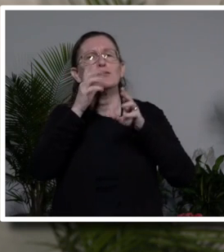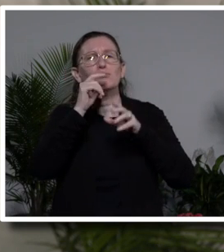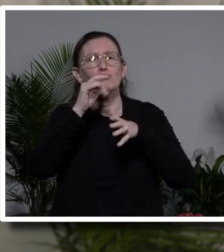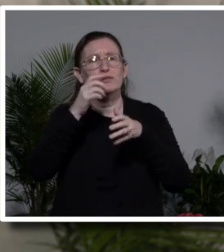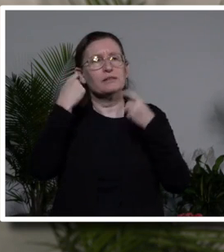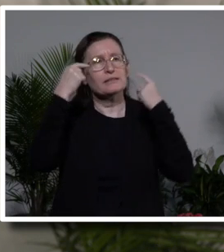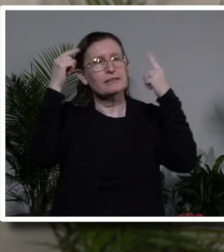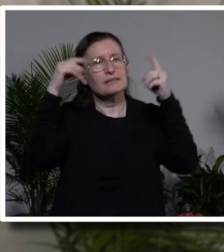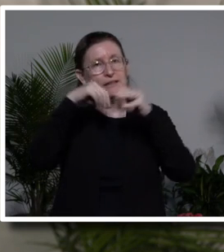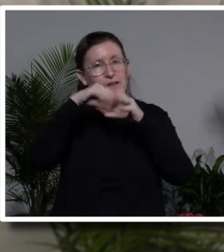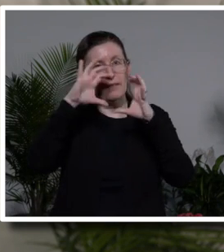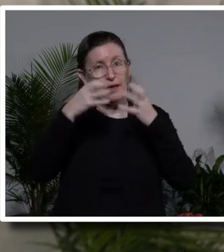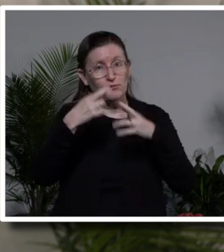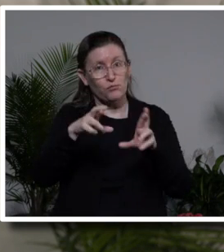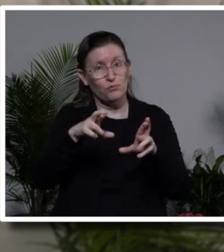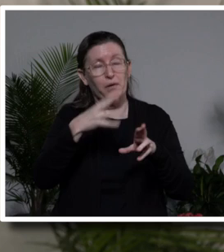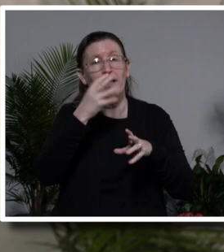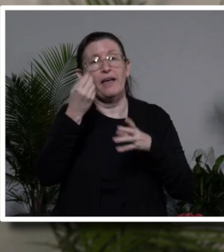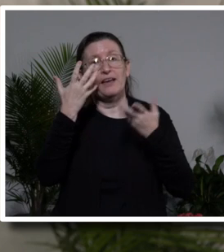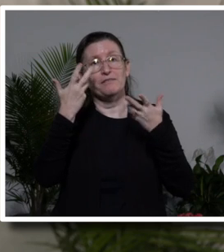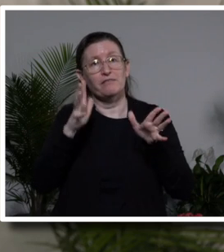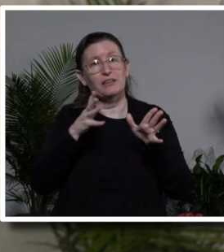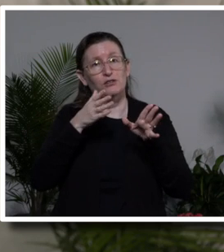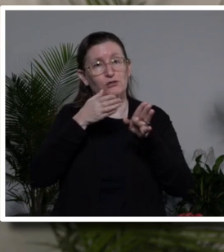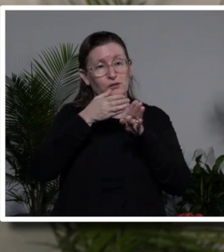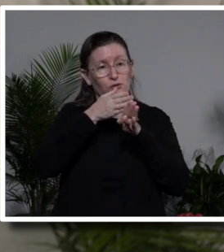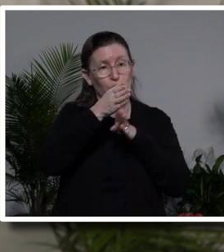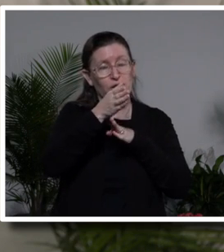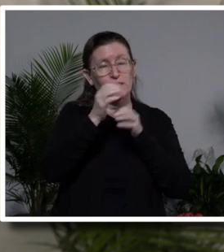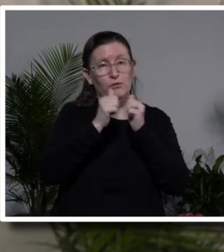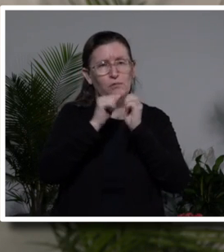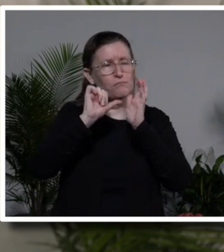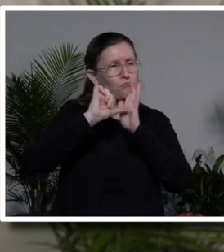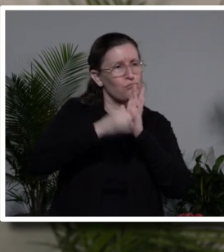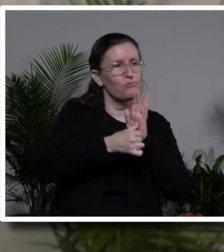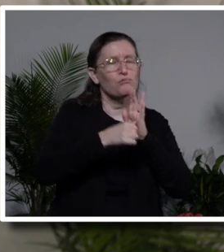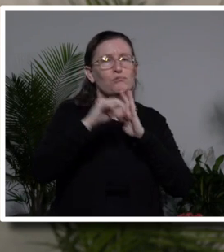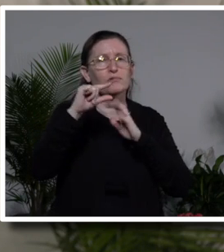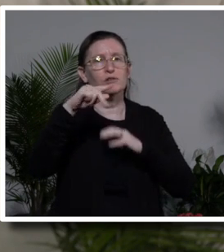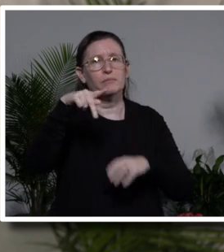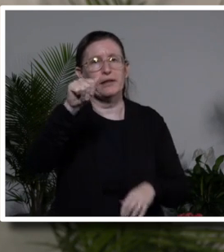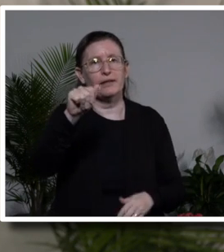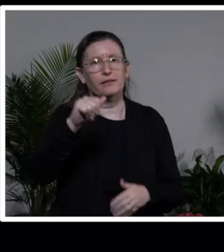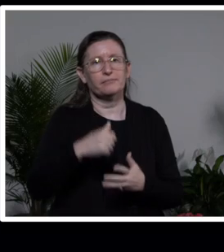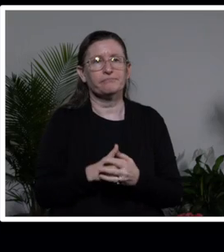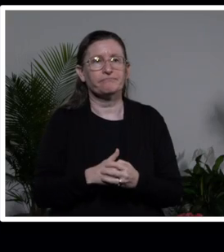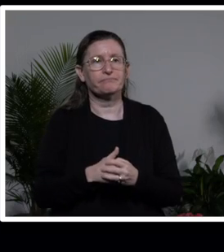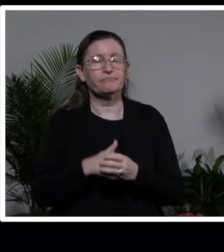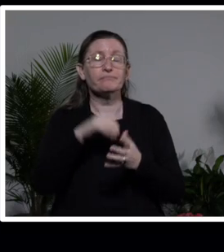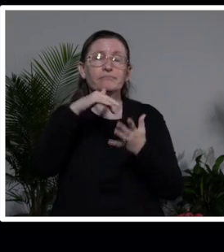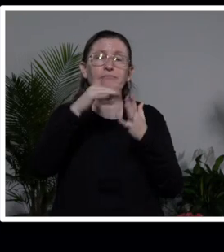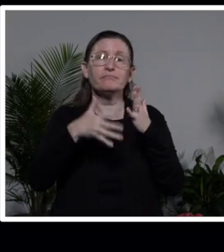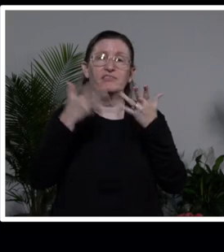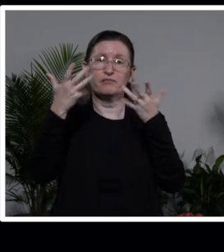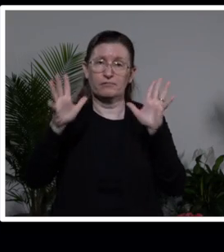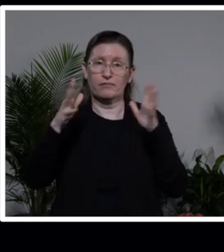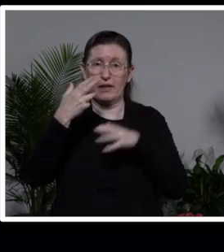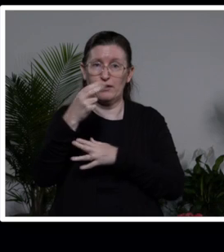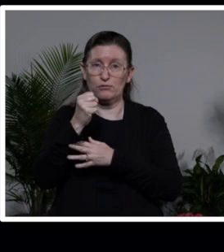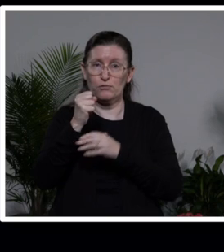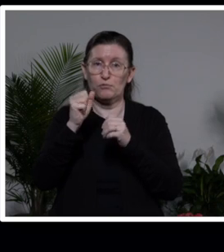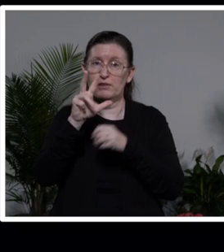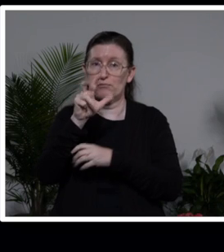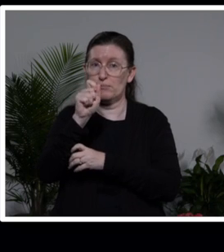the classroom and therefore finished their high school career with an impressive grade point average. Students completing high